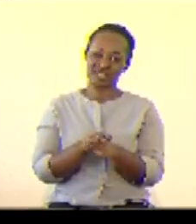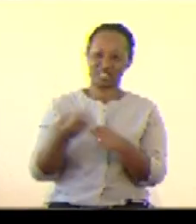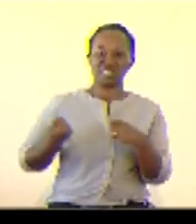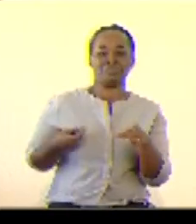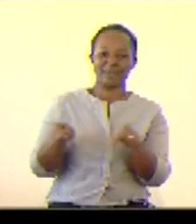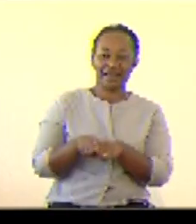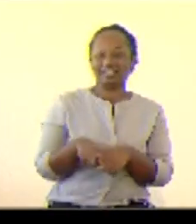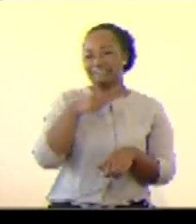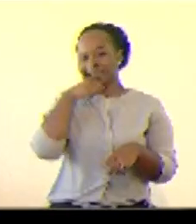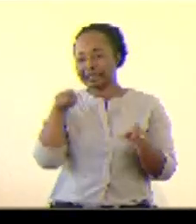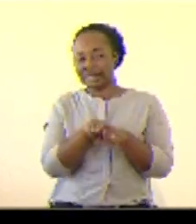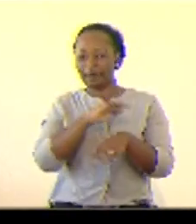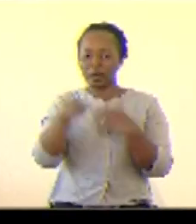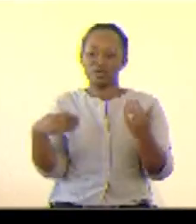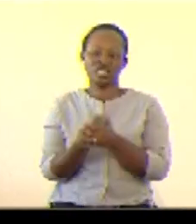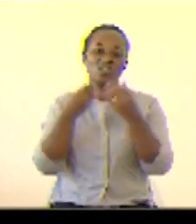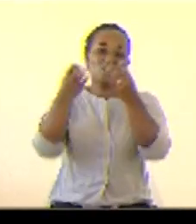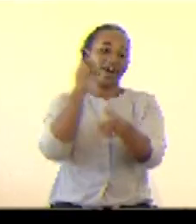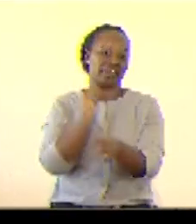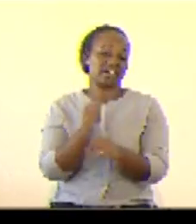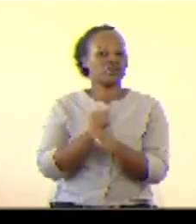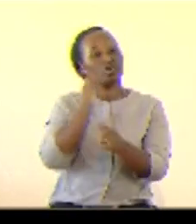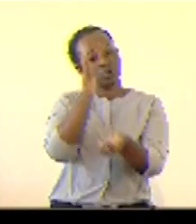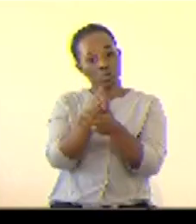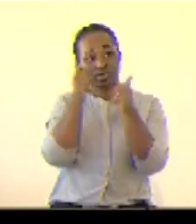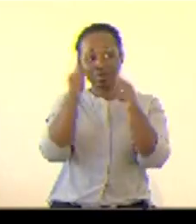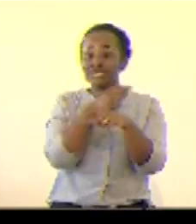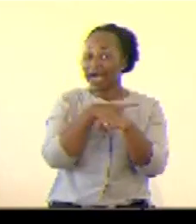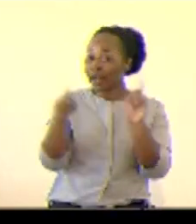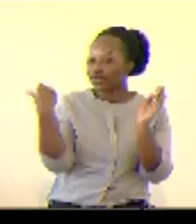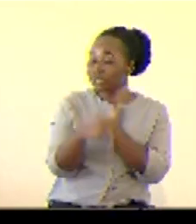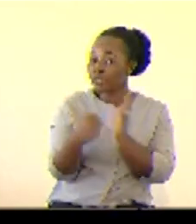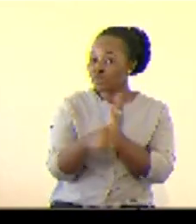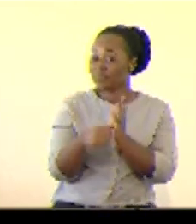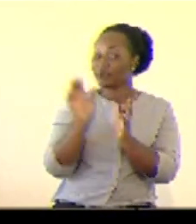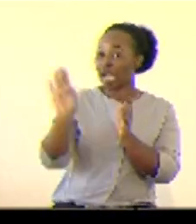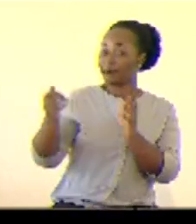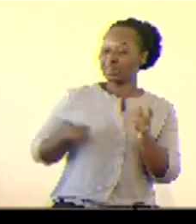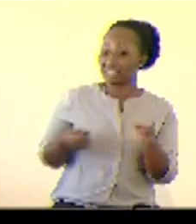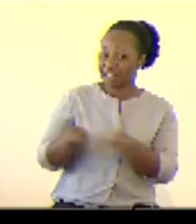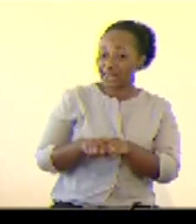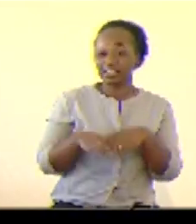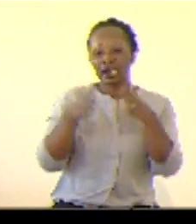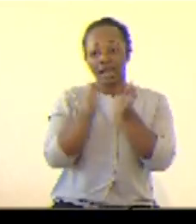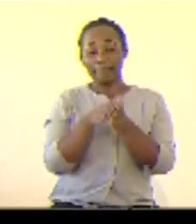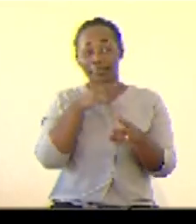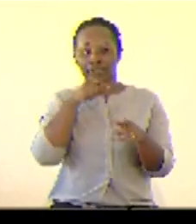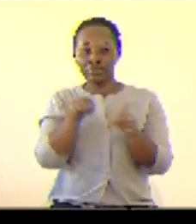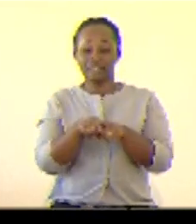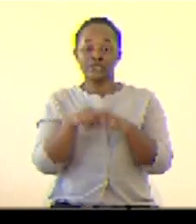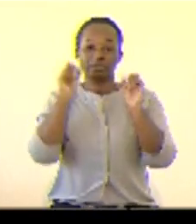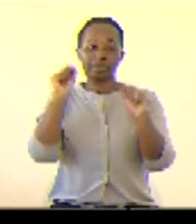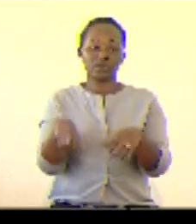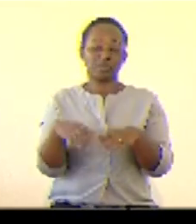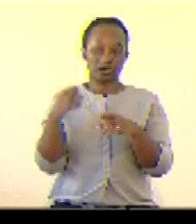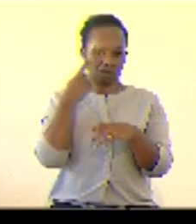them. But remember one thing. These visitors, these relatives, they may take their business